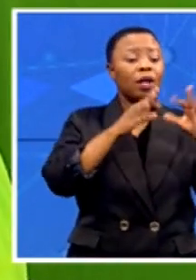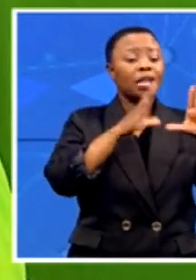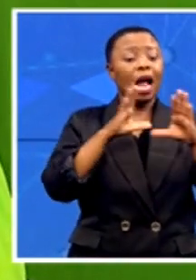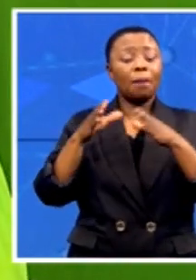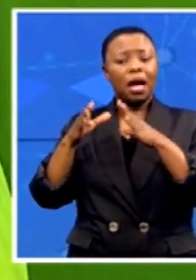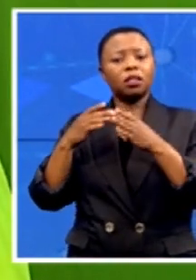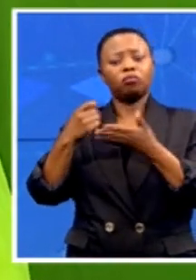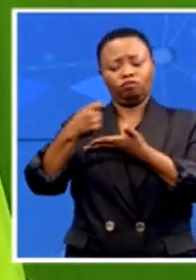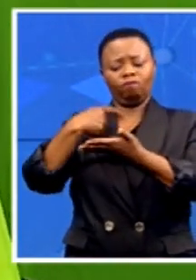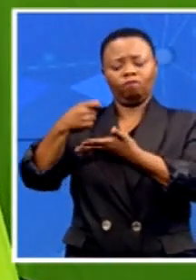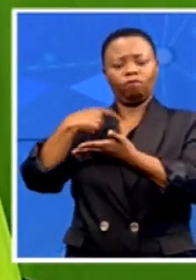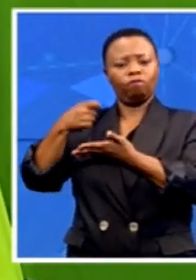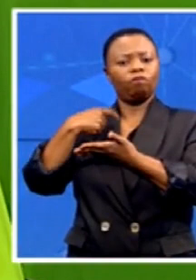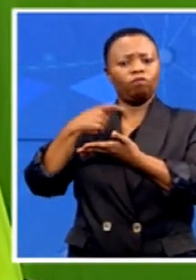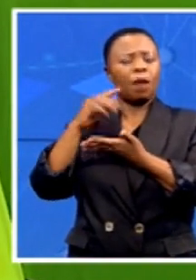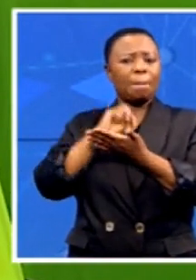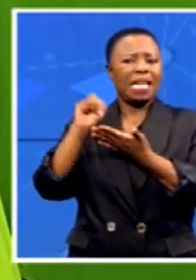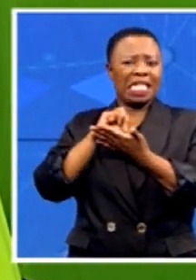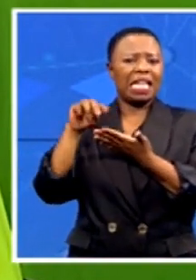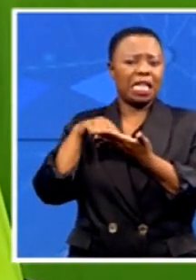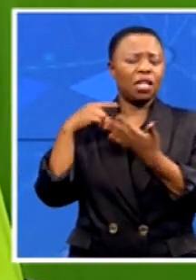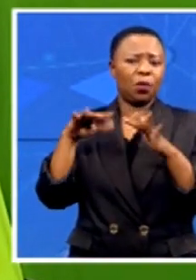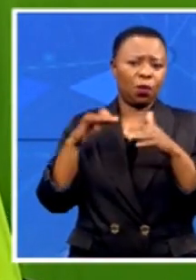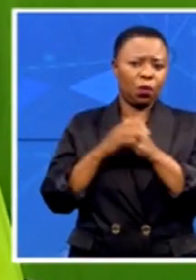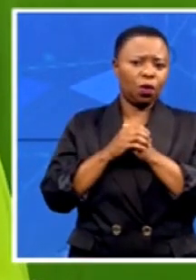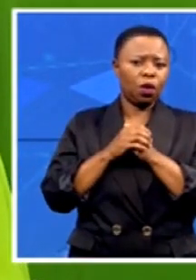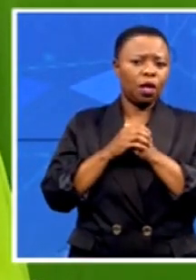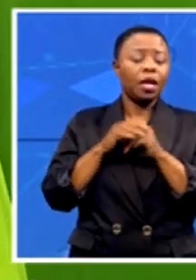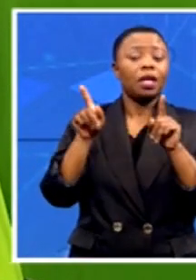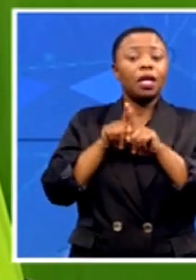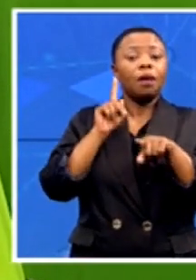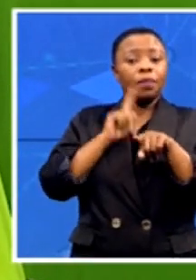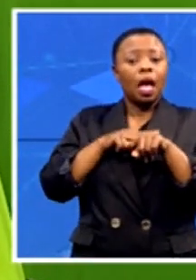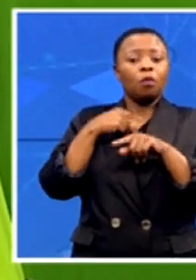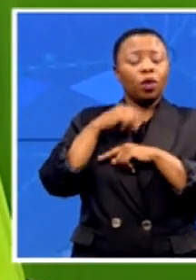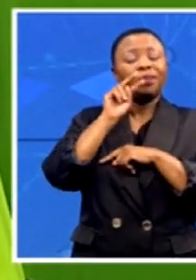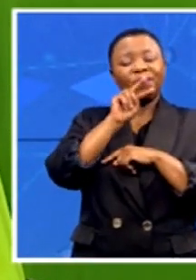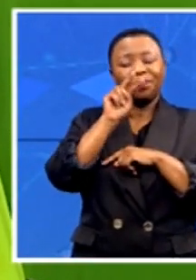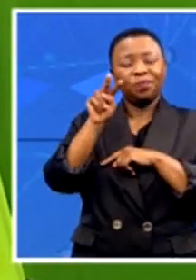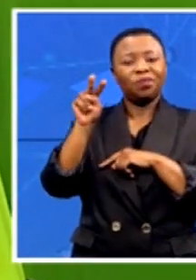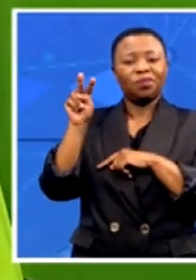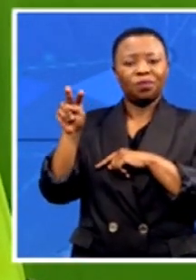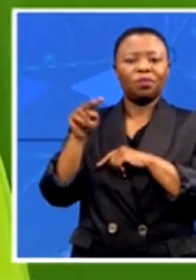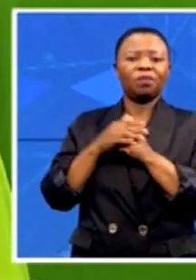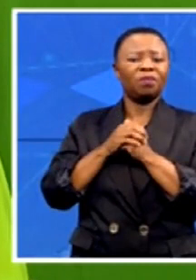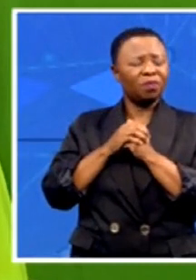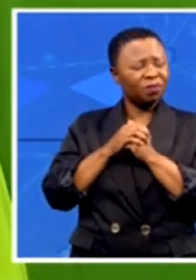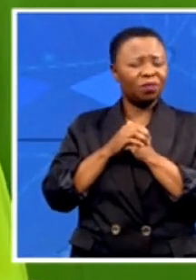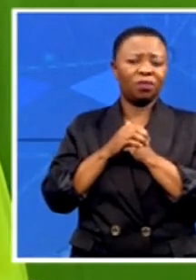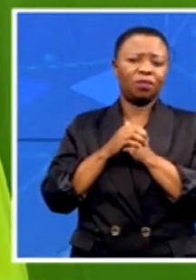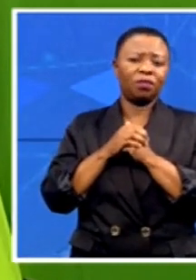but at the same time, we've observed the total arrogance of the